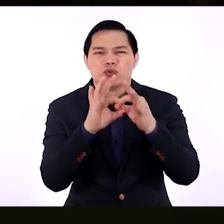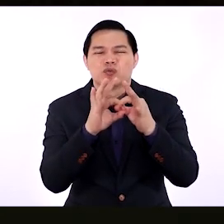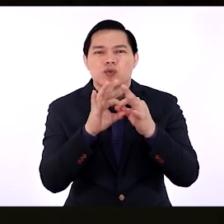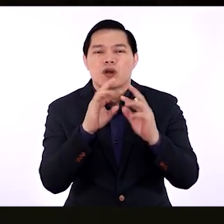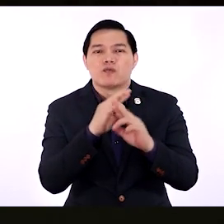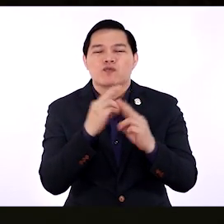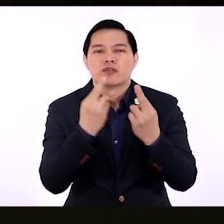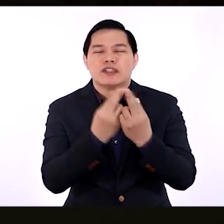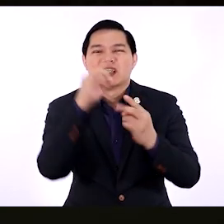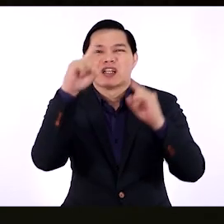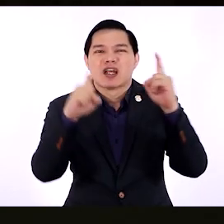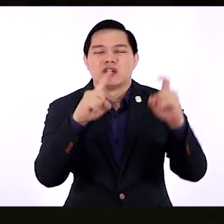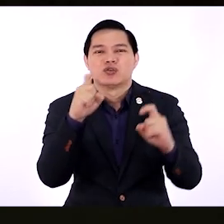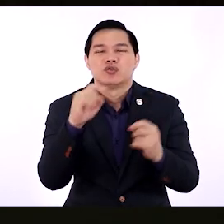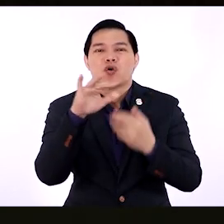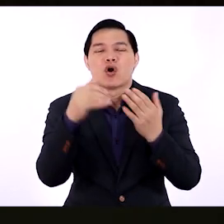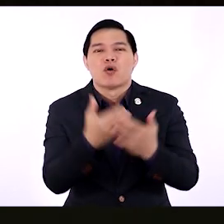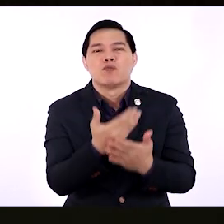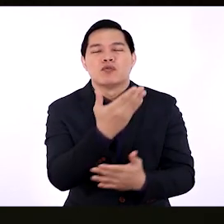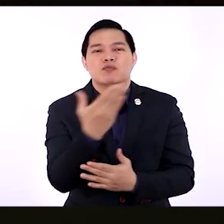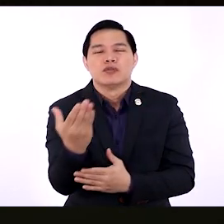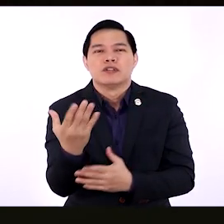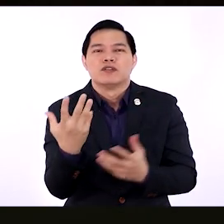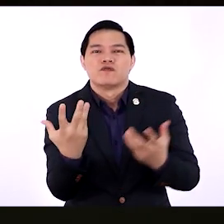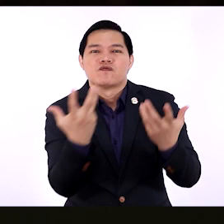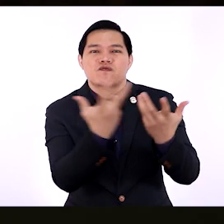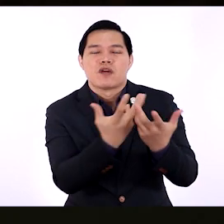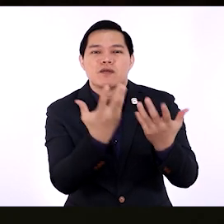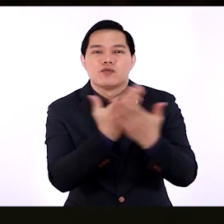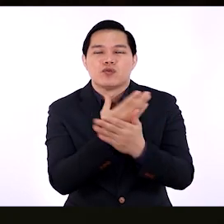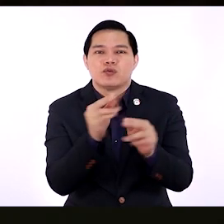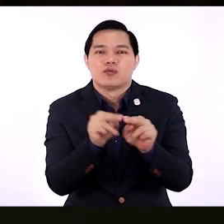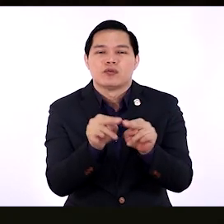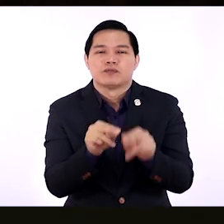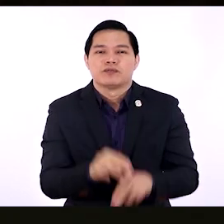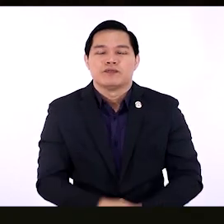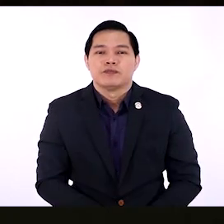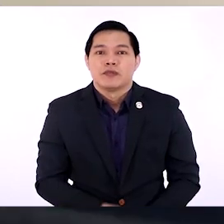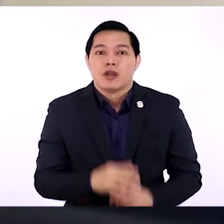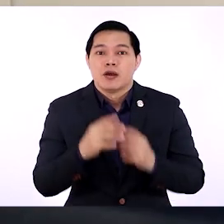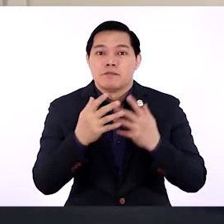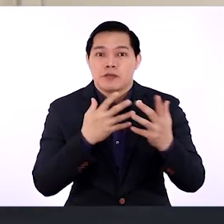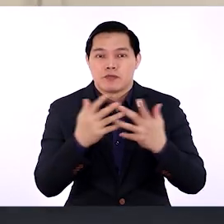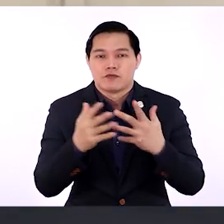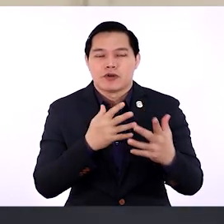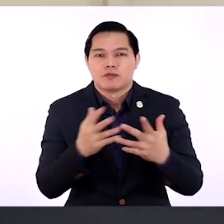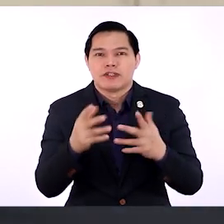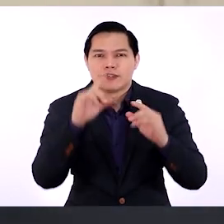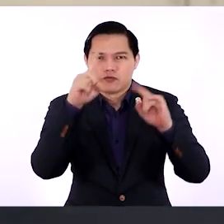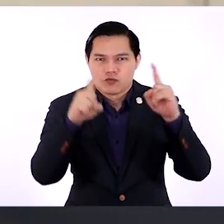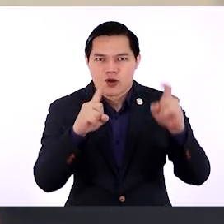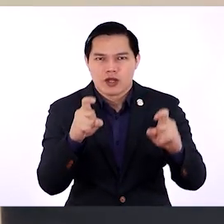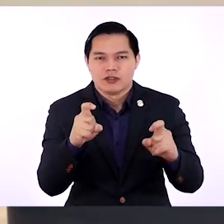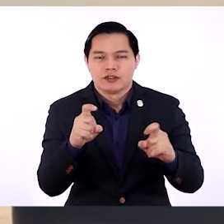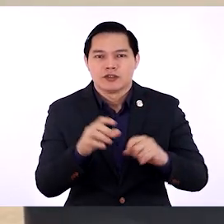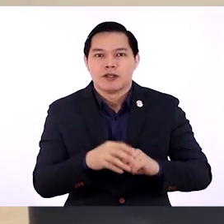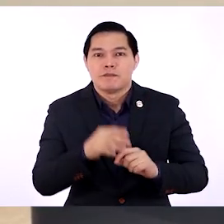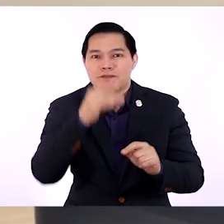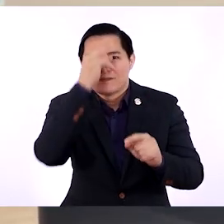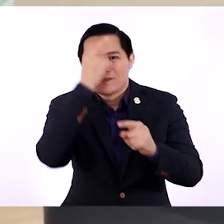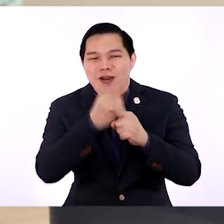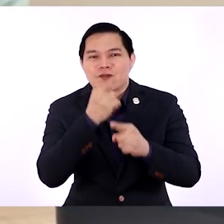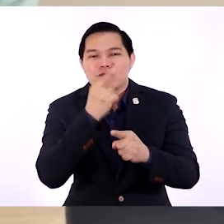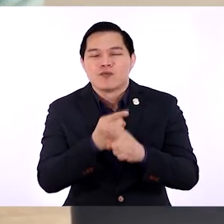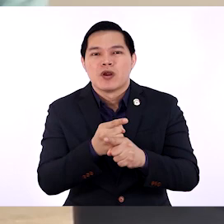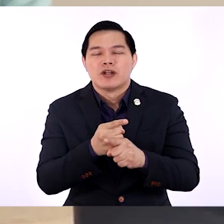severely be tested as everyone is trying to adapt to a new normal. But despite these tests and trials, brethren inside the church hold